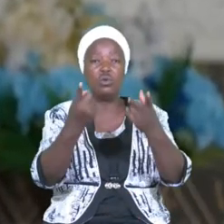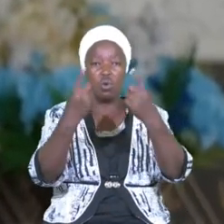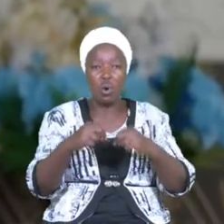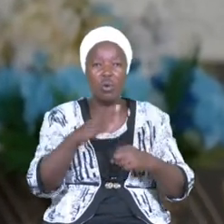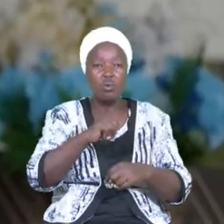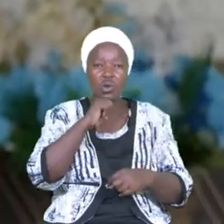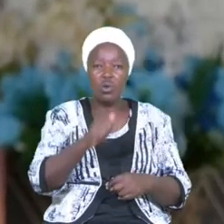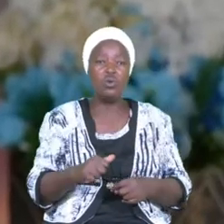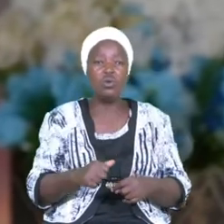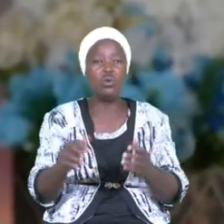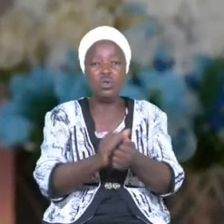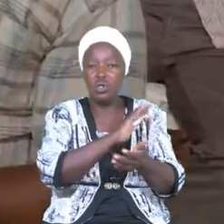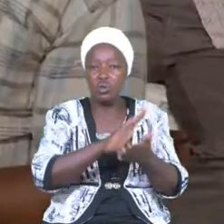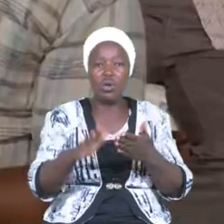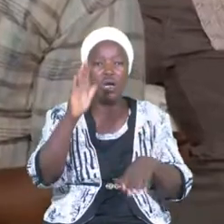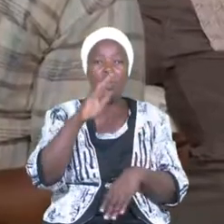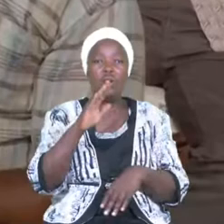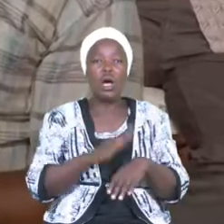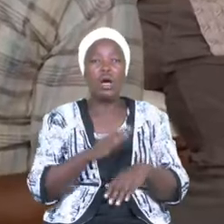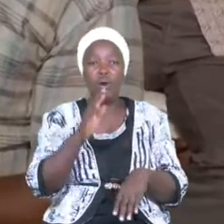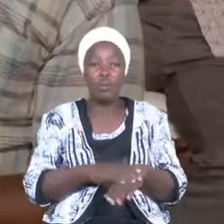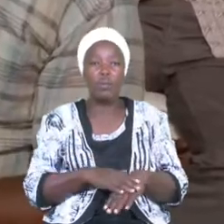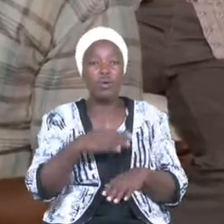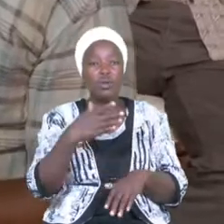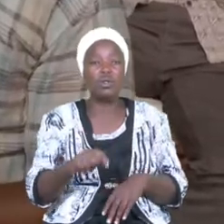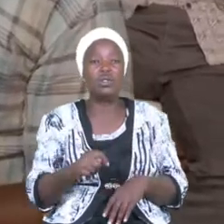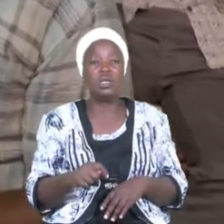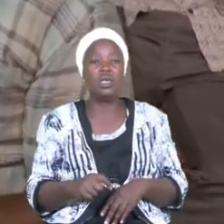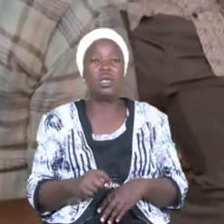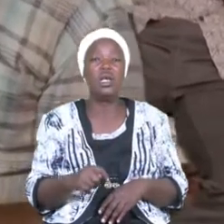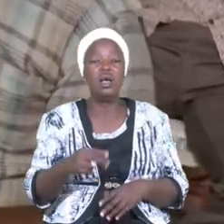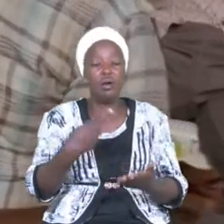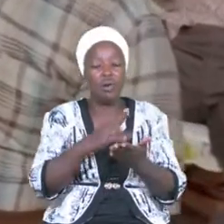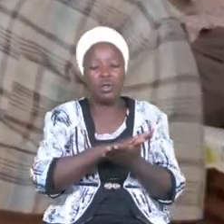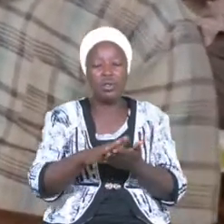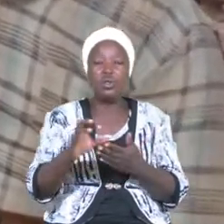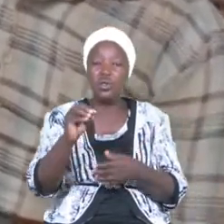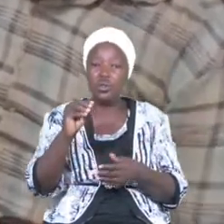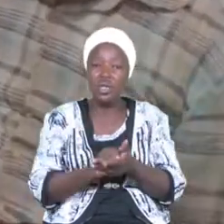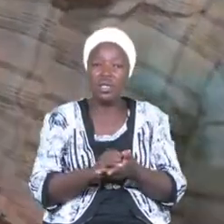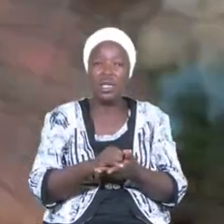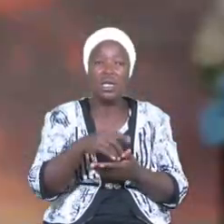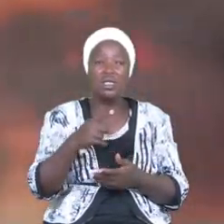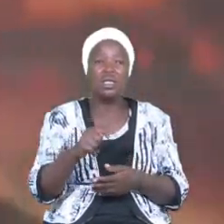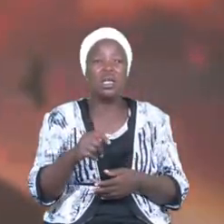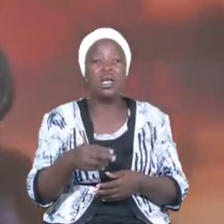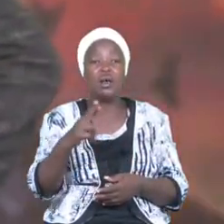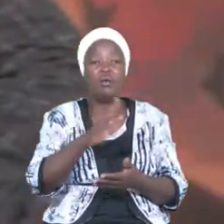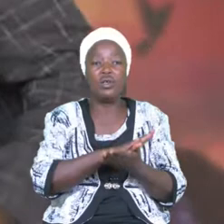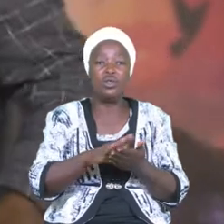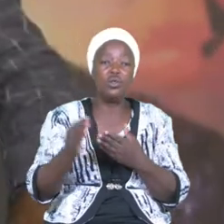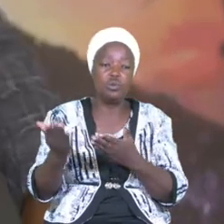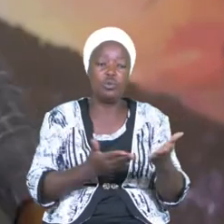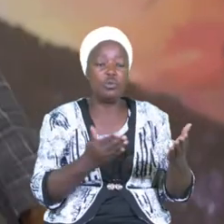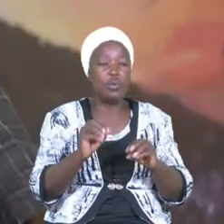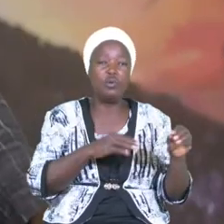smite upon the lot of the righteous, lest the righteous put forth their hands unto